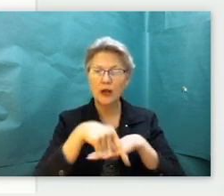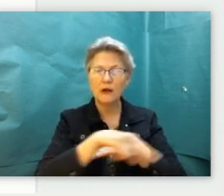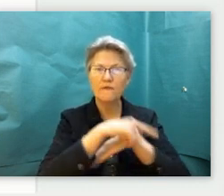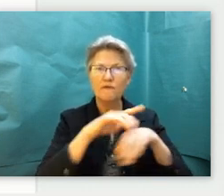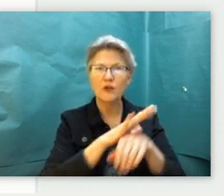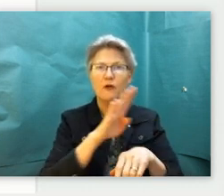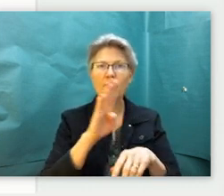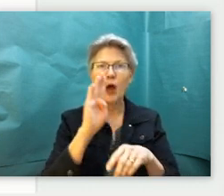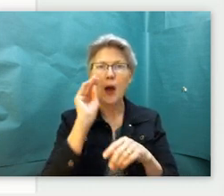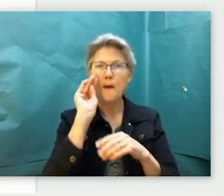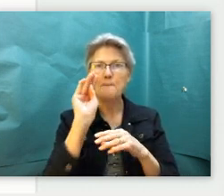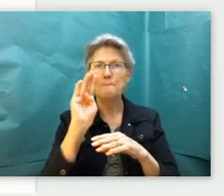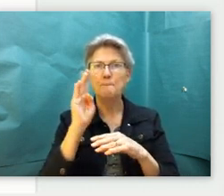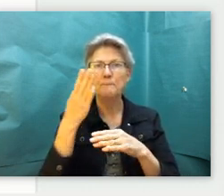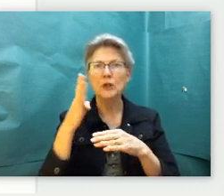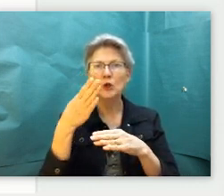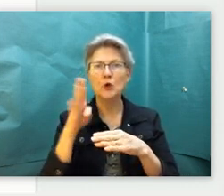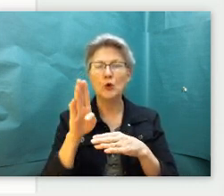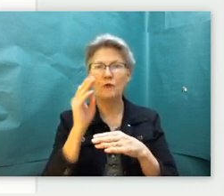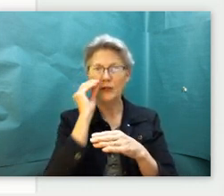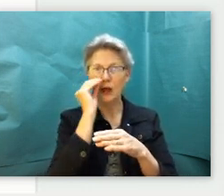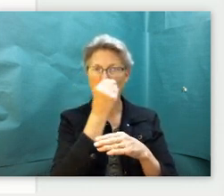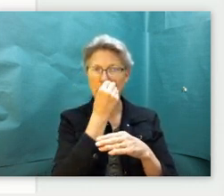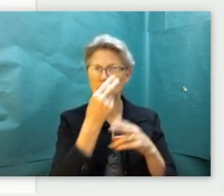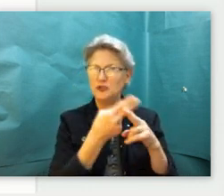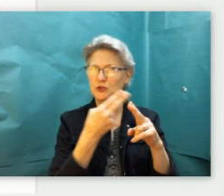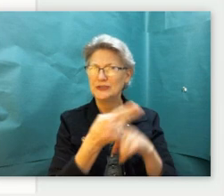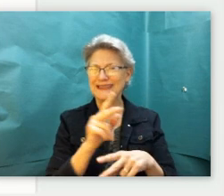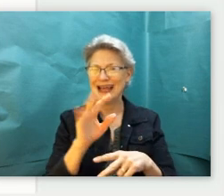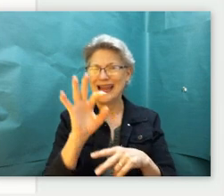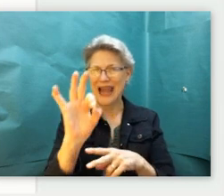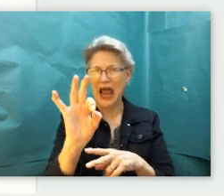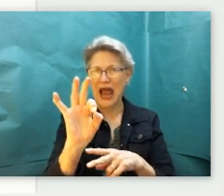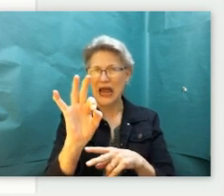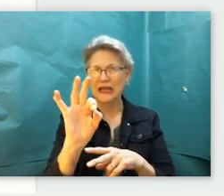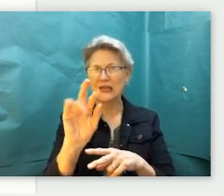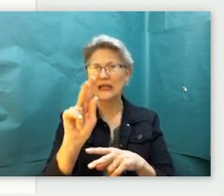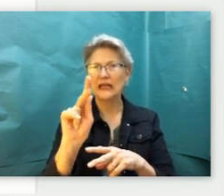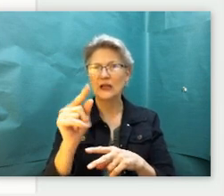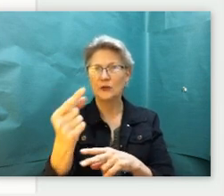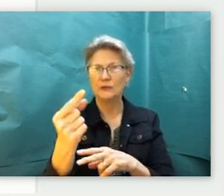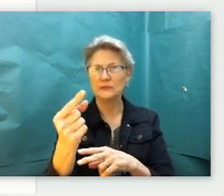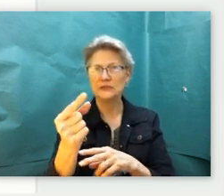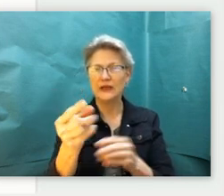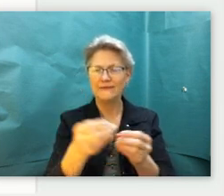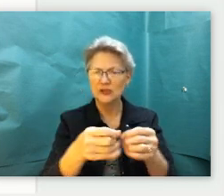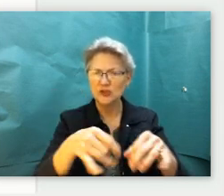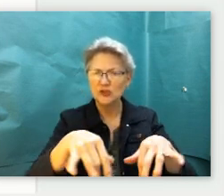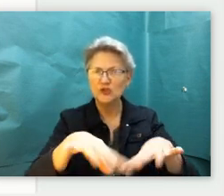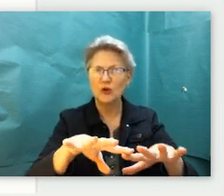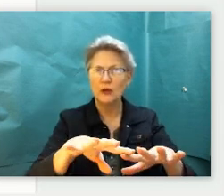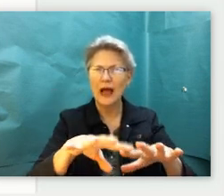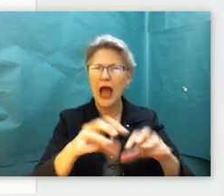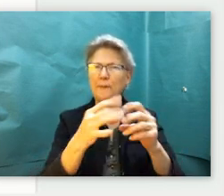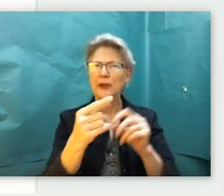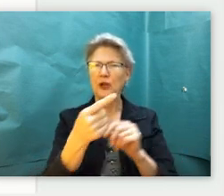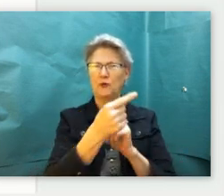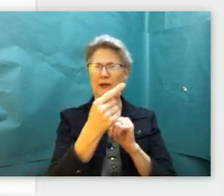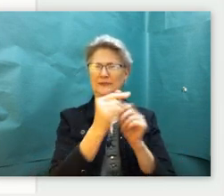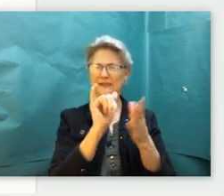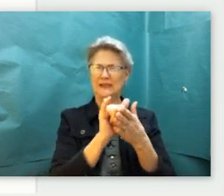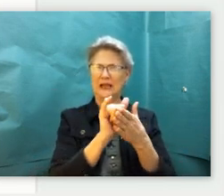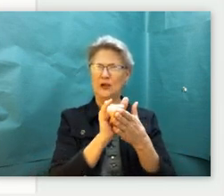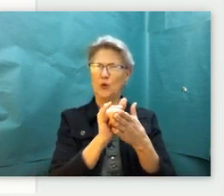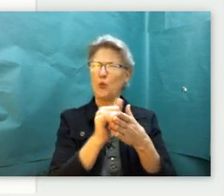blue bonnets. She used 9 kilograms of soil. How many grams of soil is that? What operation are we going to